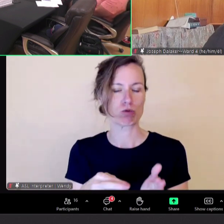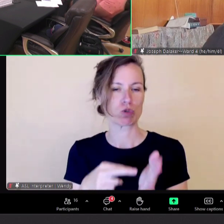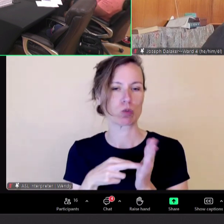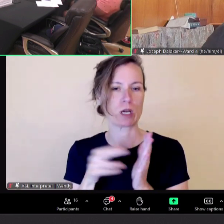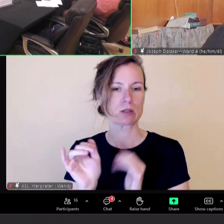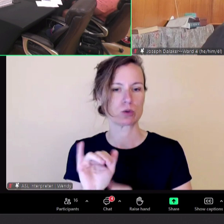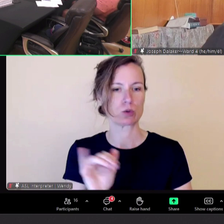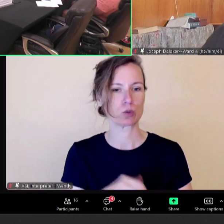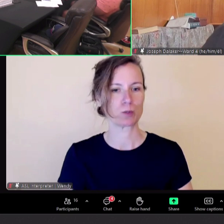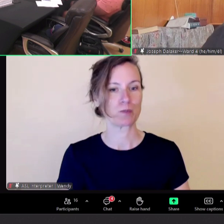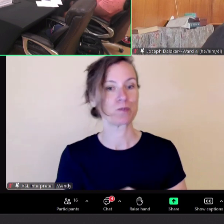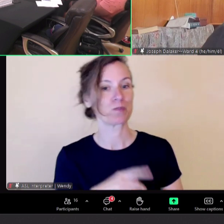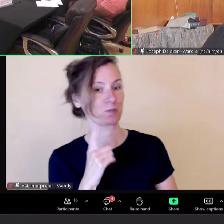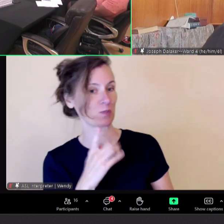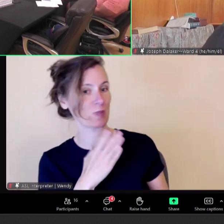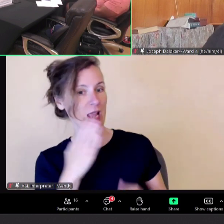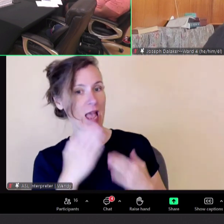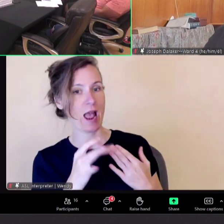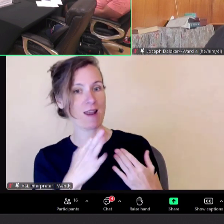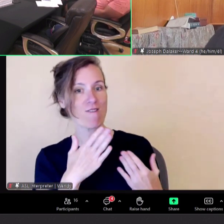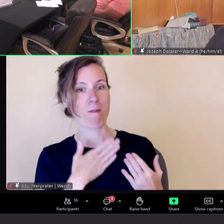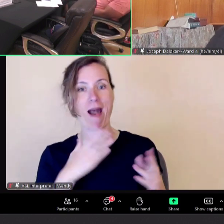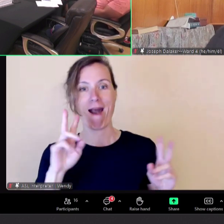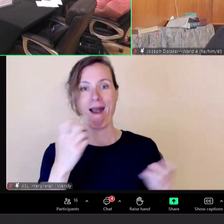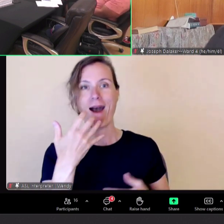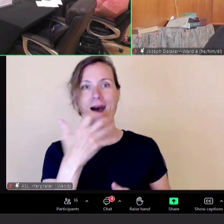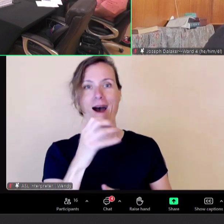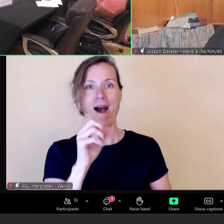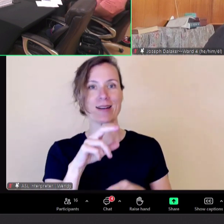seat. Is there anybody else on council?